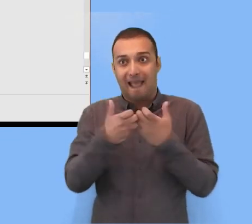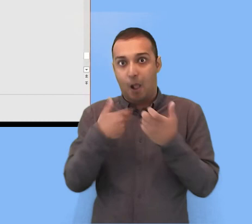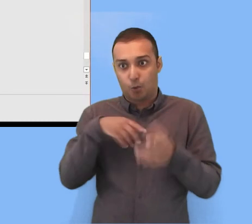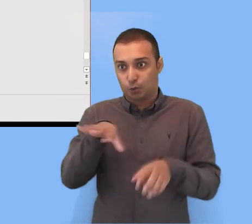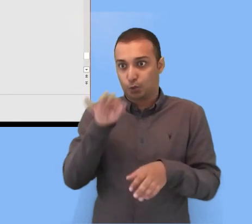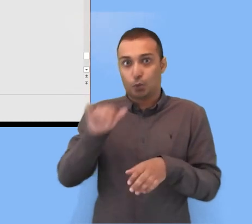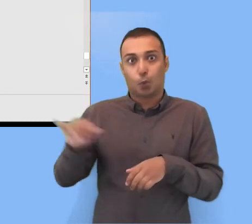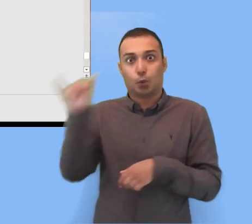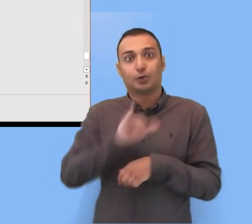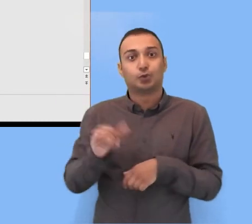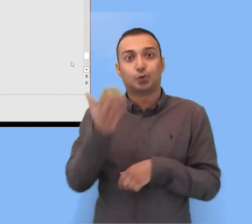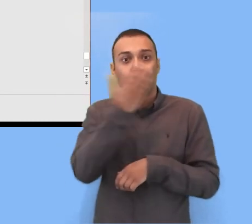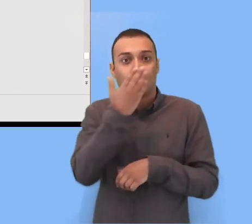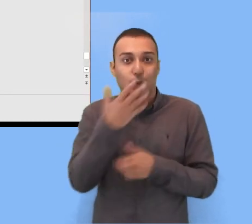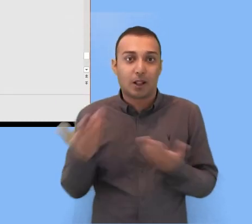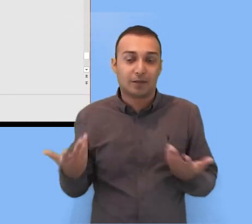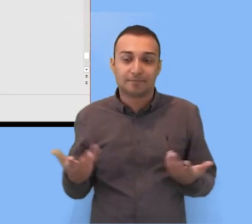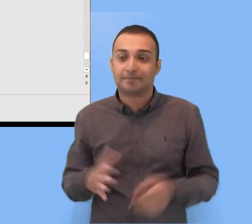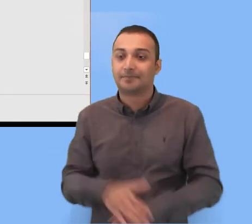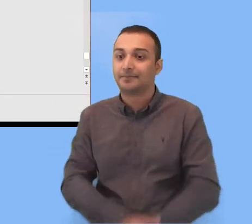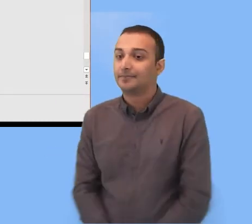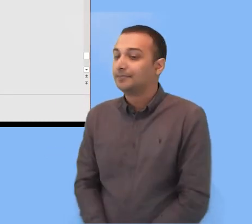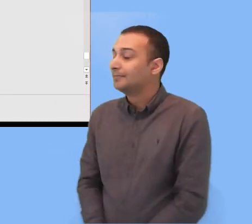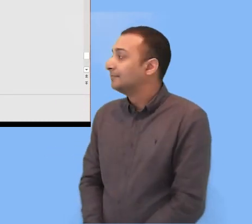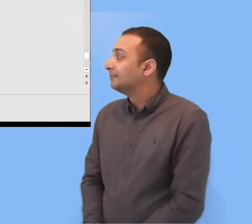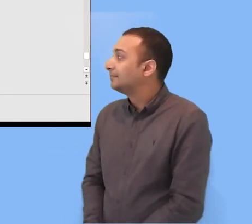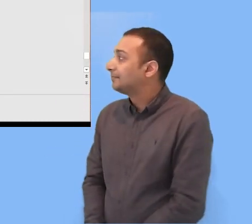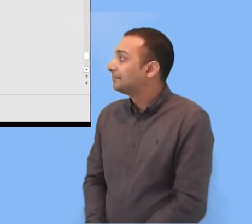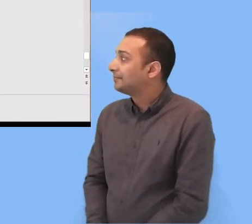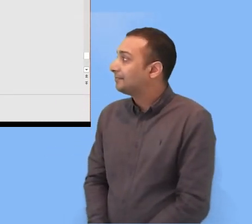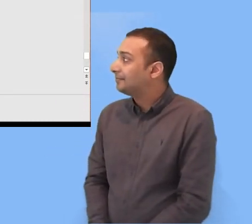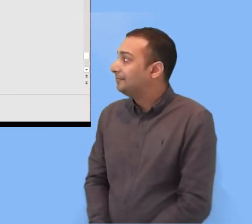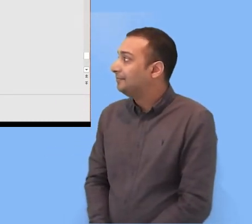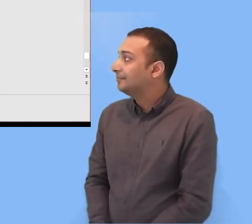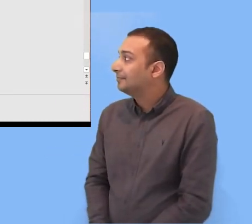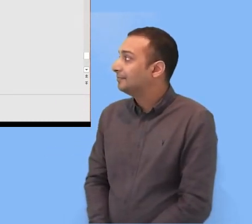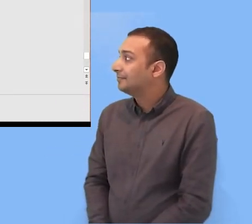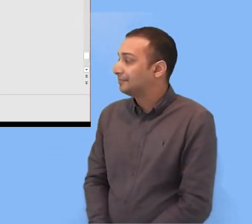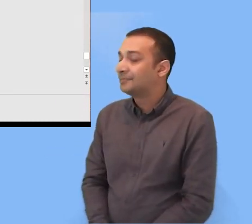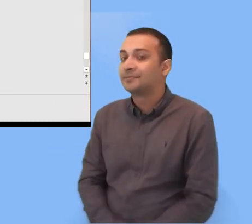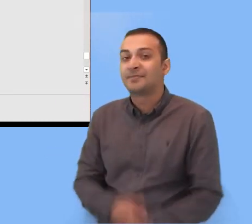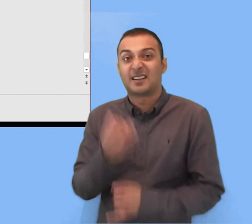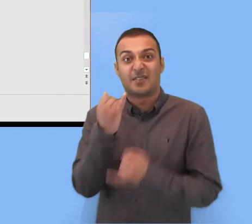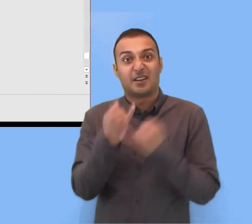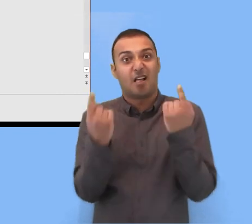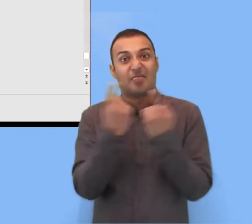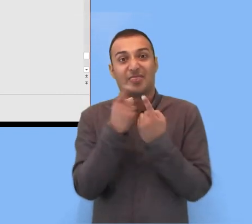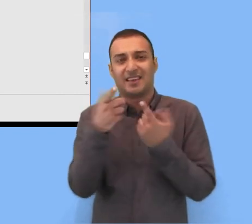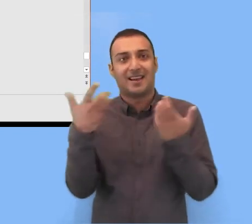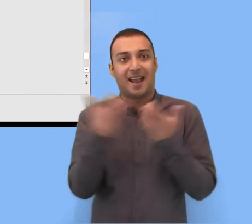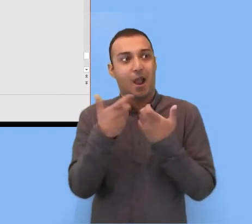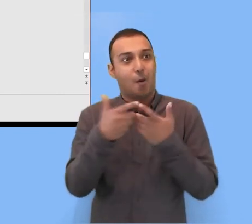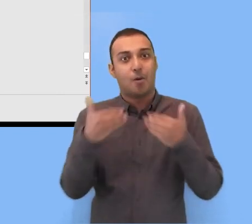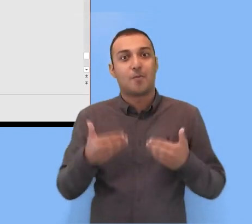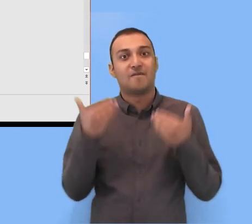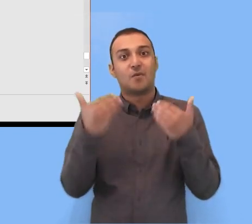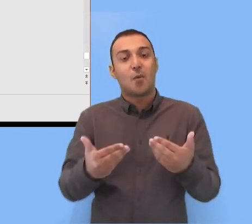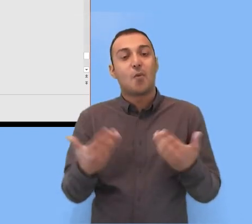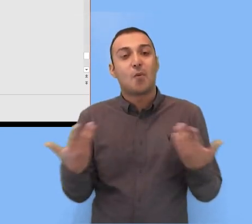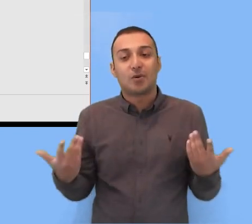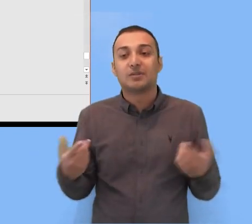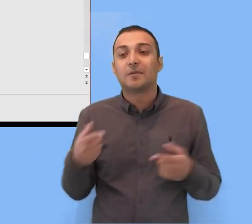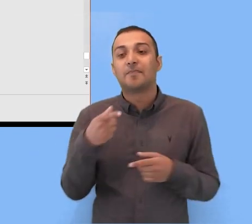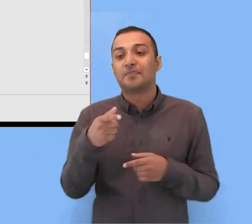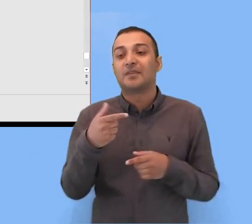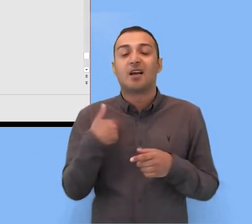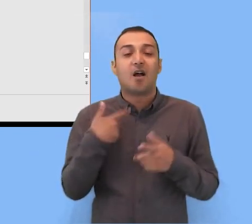So the very, very last thing is ways forward. So I was going to talk about, and I won't go into detail now,